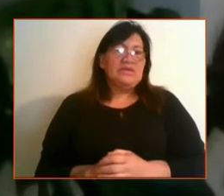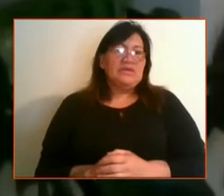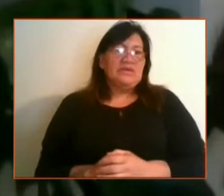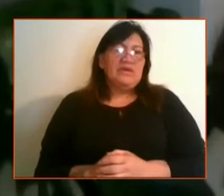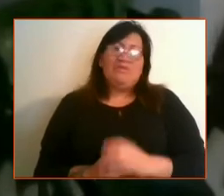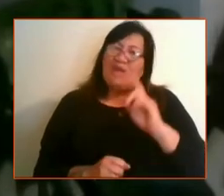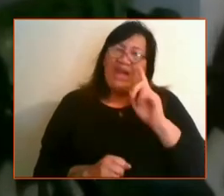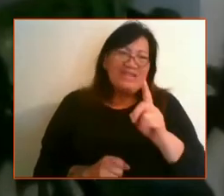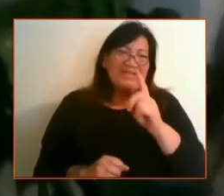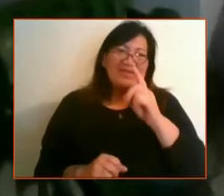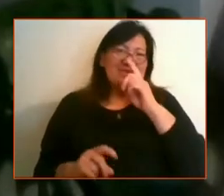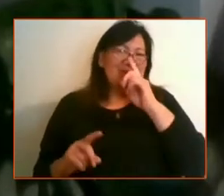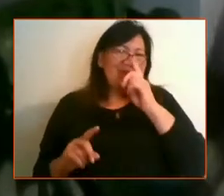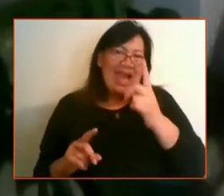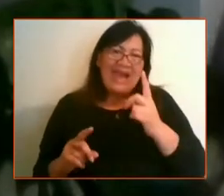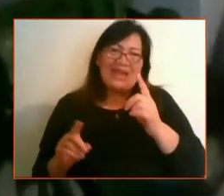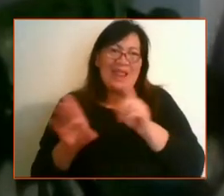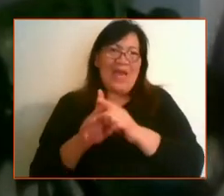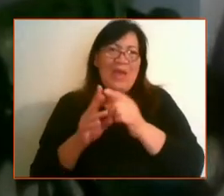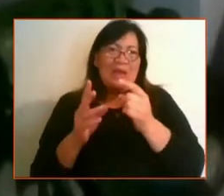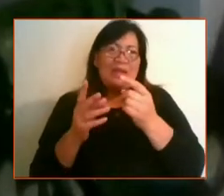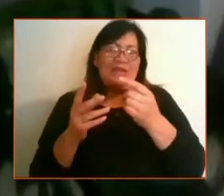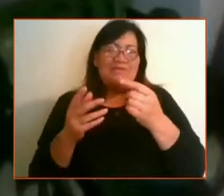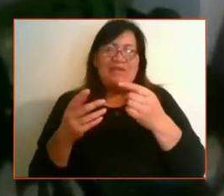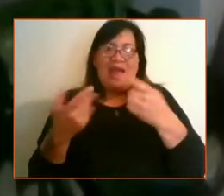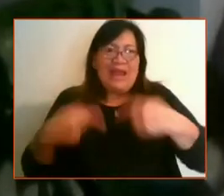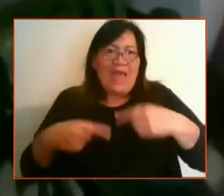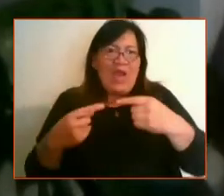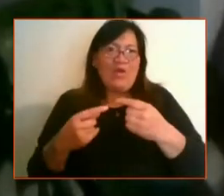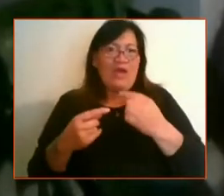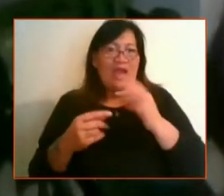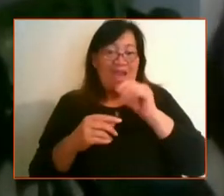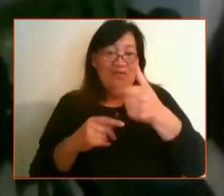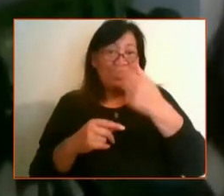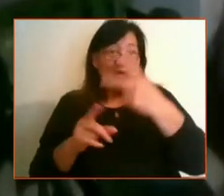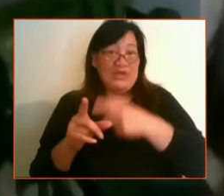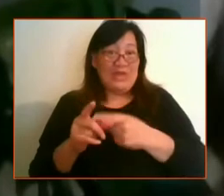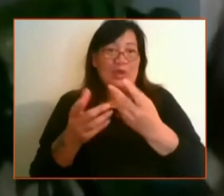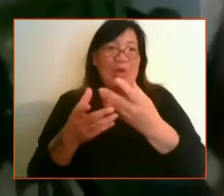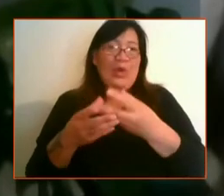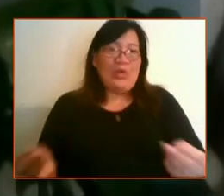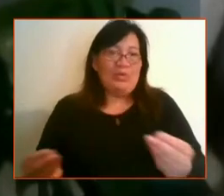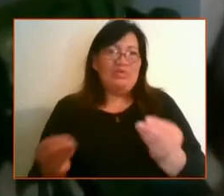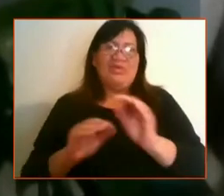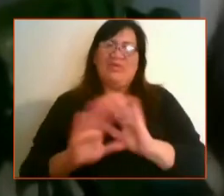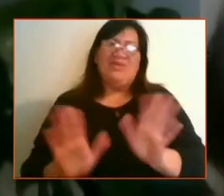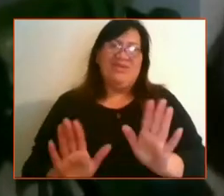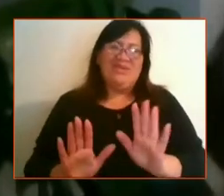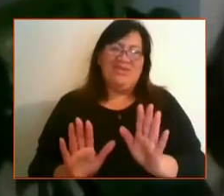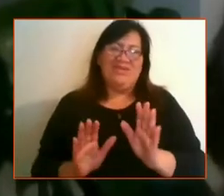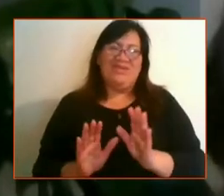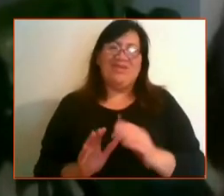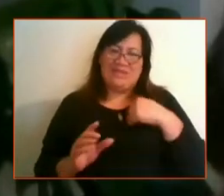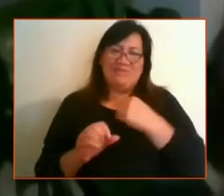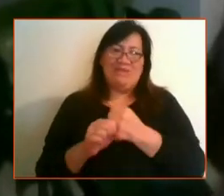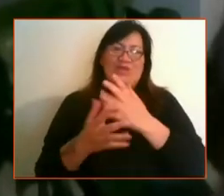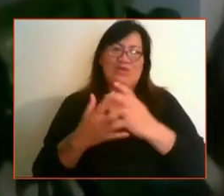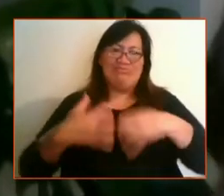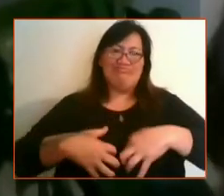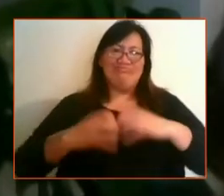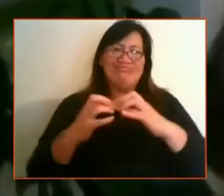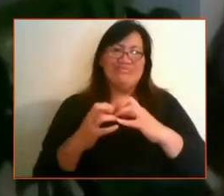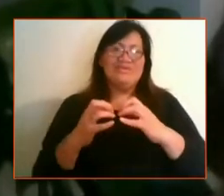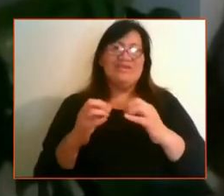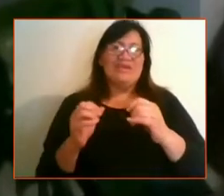let it exhaust after these 2 years. That 2 years has brought us some runway, and we need to use those 2 years